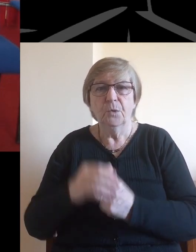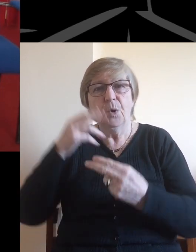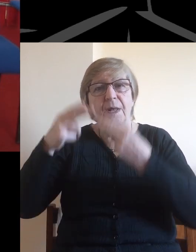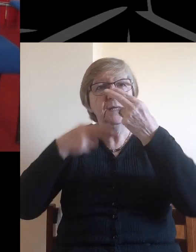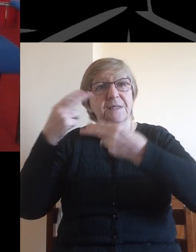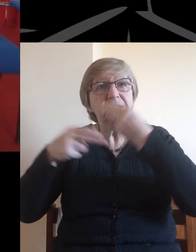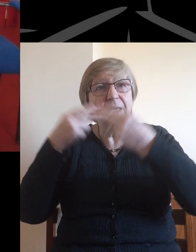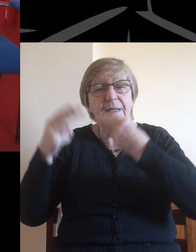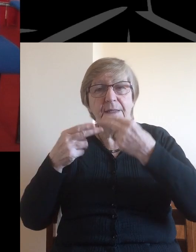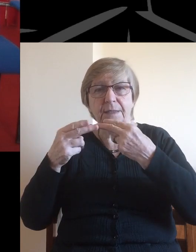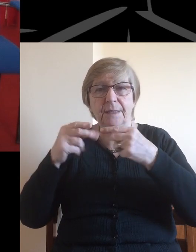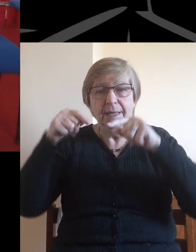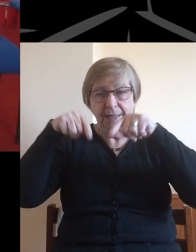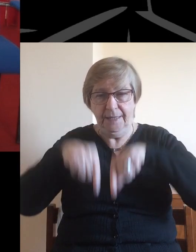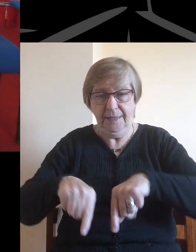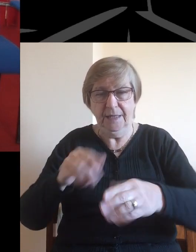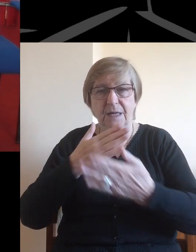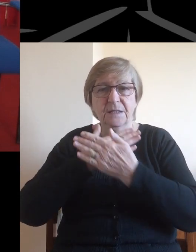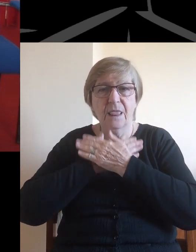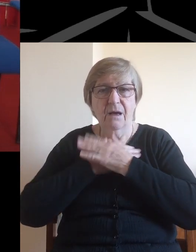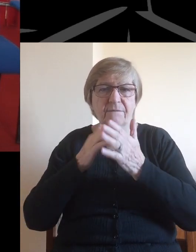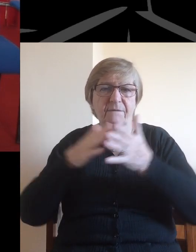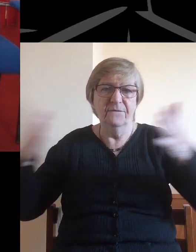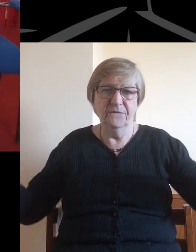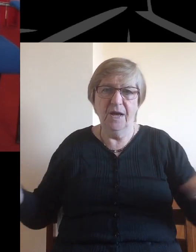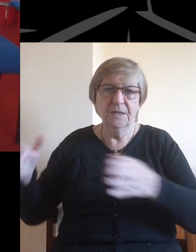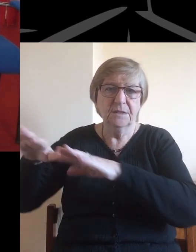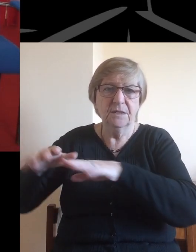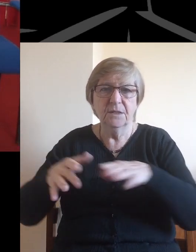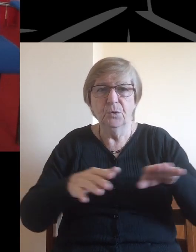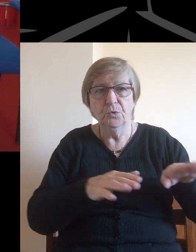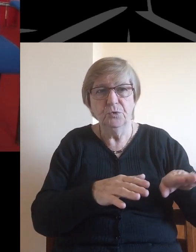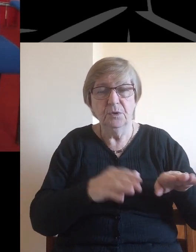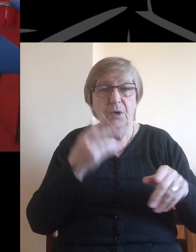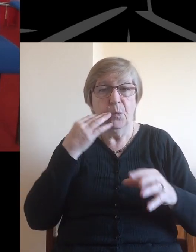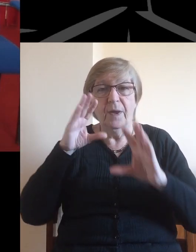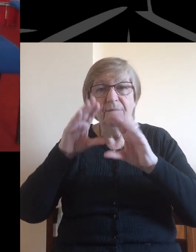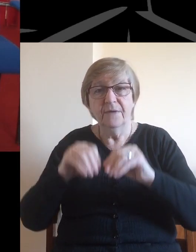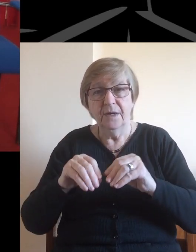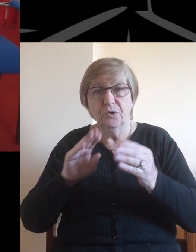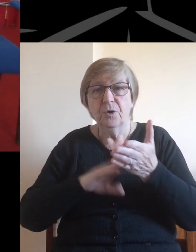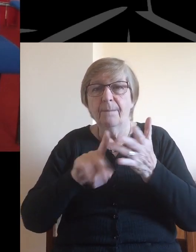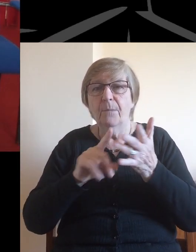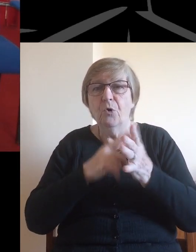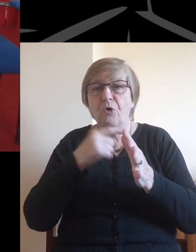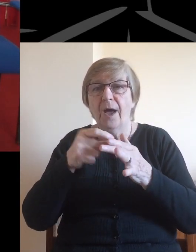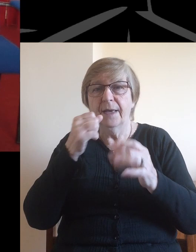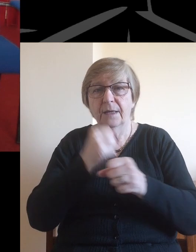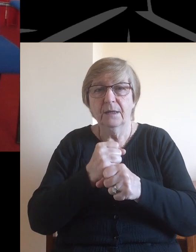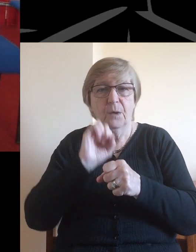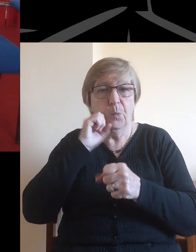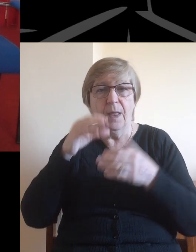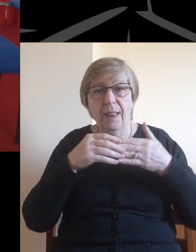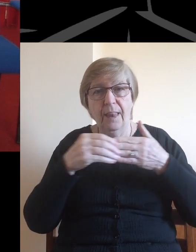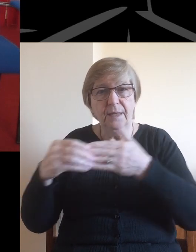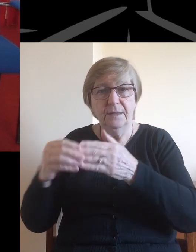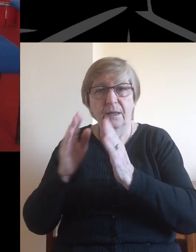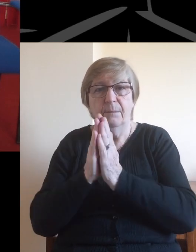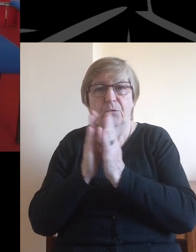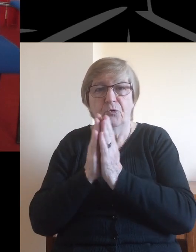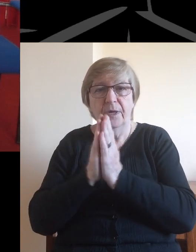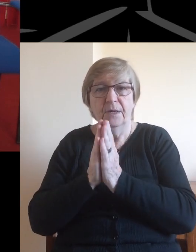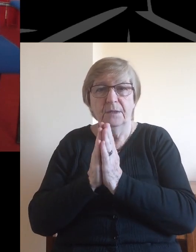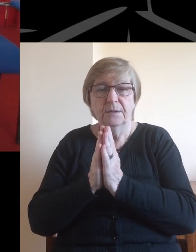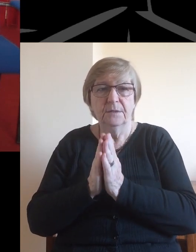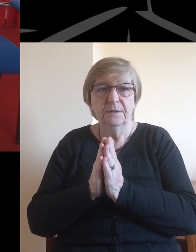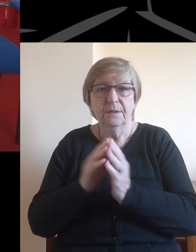We're going to sing the hymn, Here is Love. And after we've sung that hymn, Morag Drumgold is going to be leading us in our prayers for